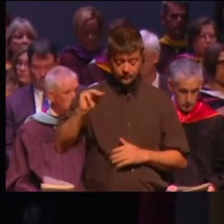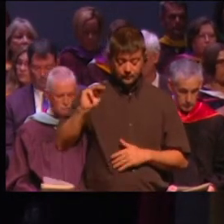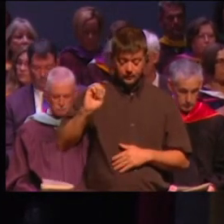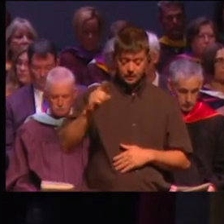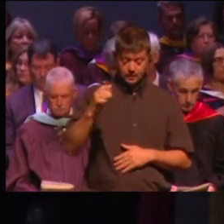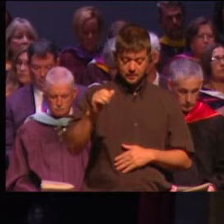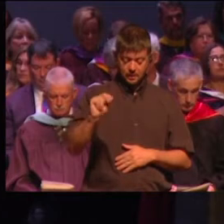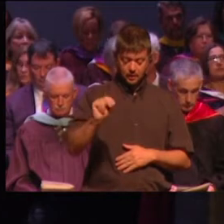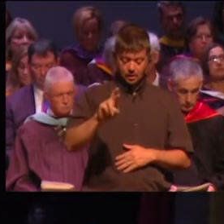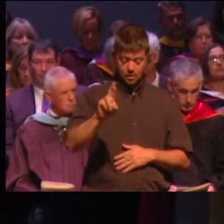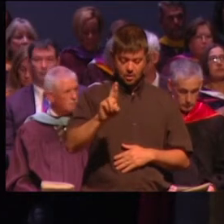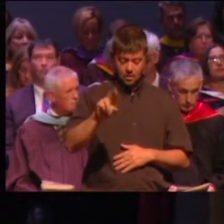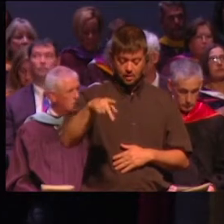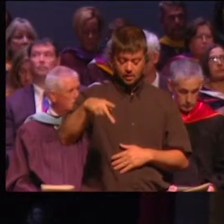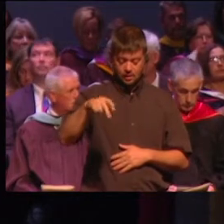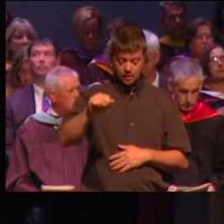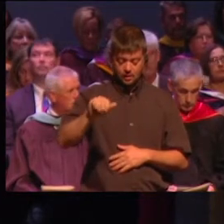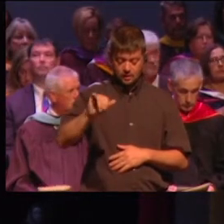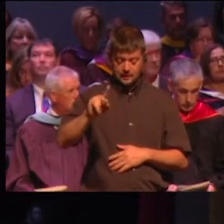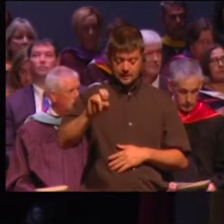Megan R. Painter.